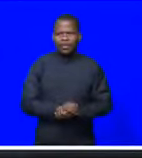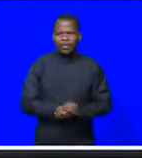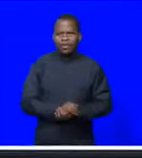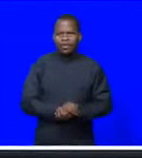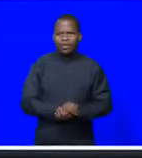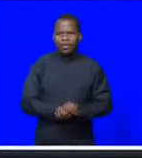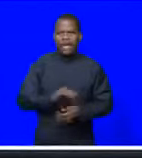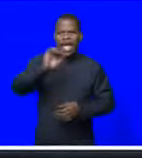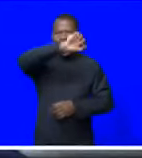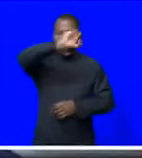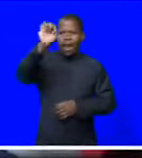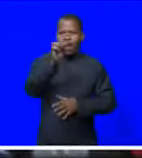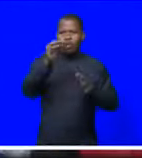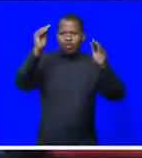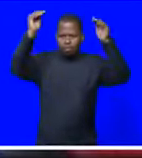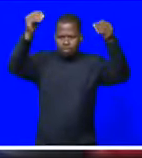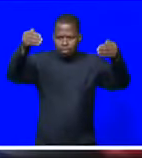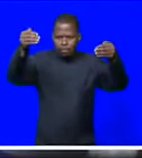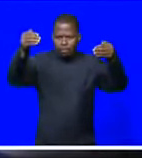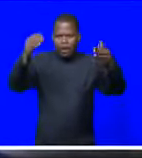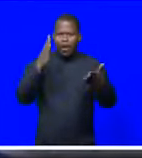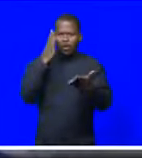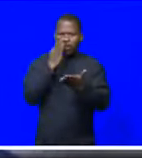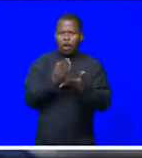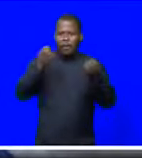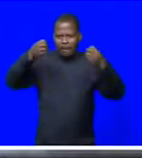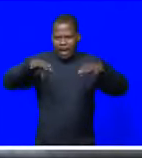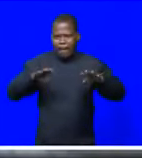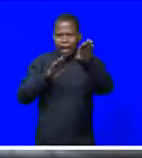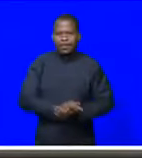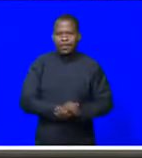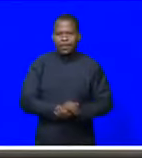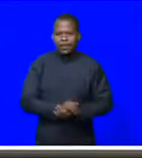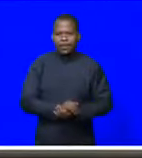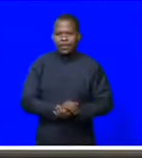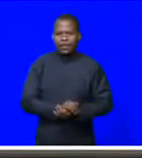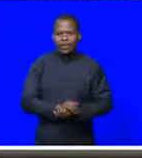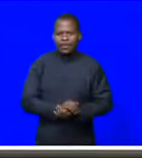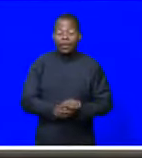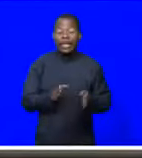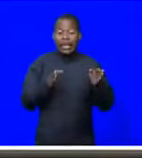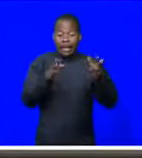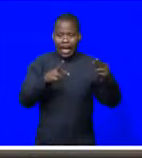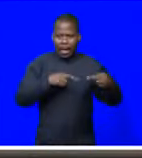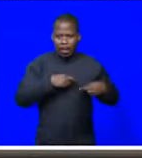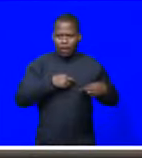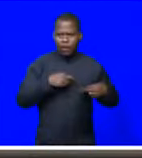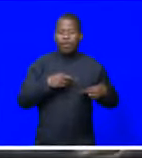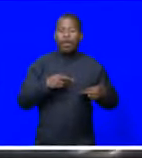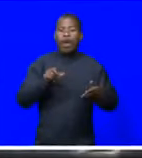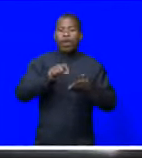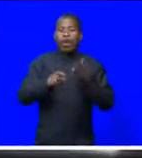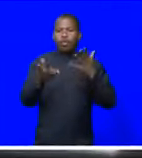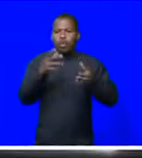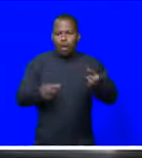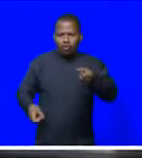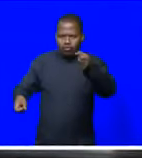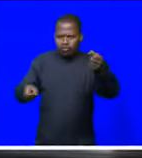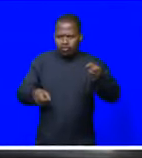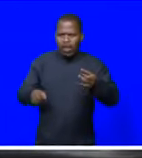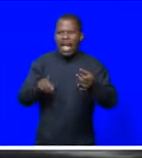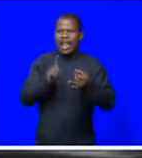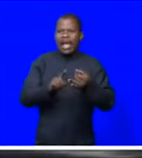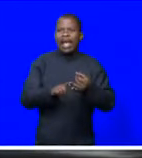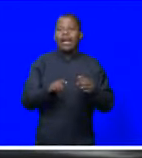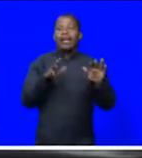letule ikhulukele emabreki yasifika ngishaya la kanti Robert Eswatini National Fire and Emergency Services and Emergency Medical